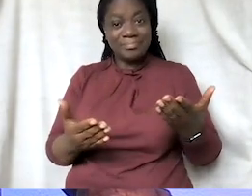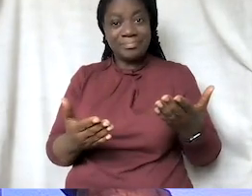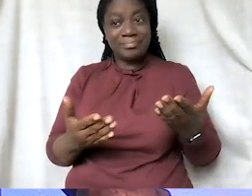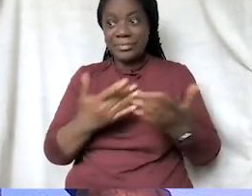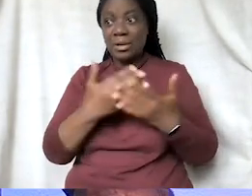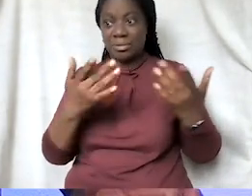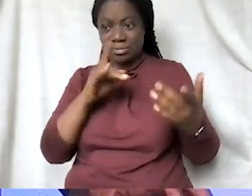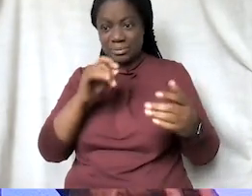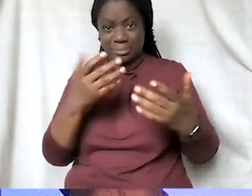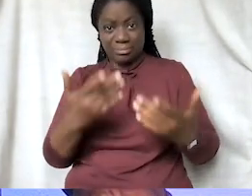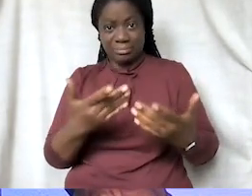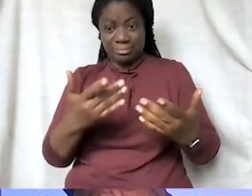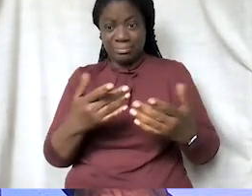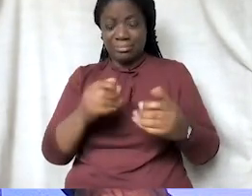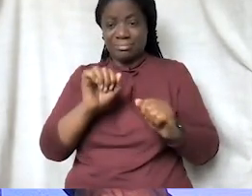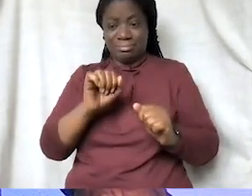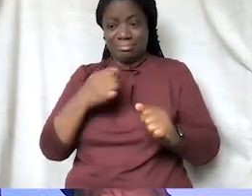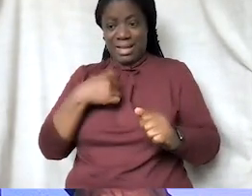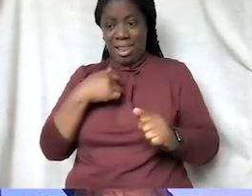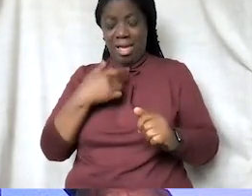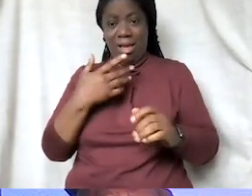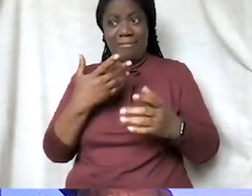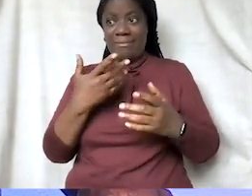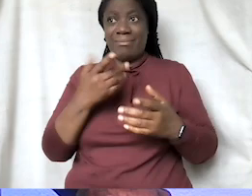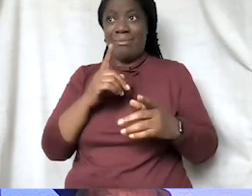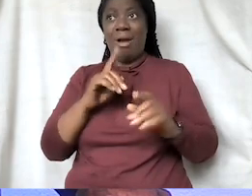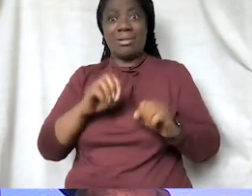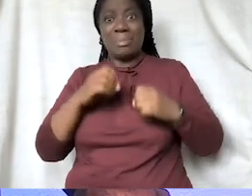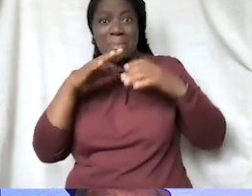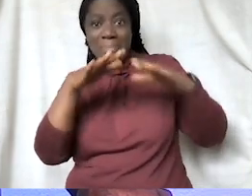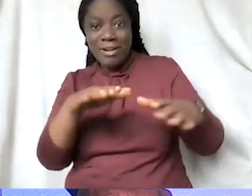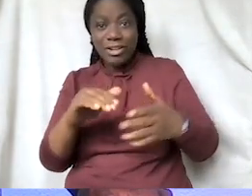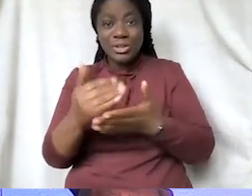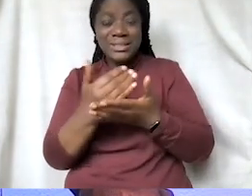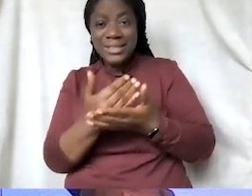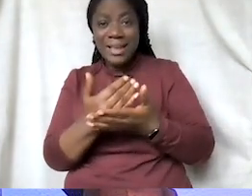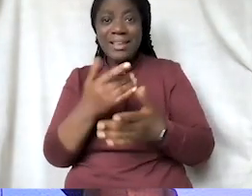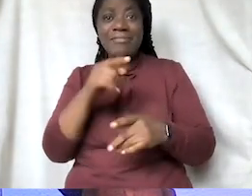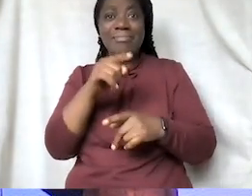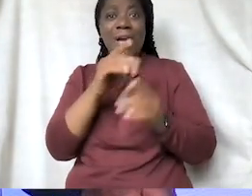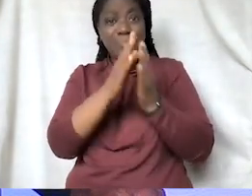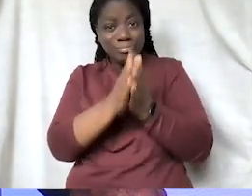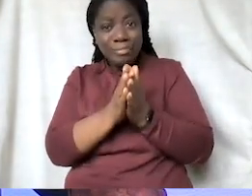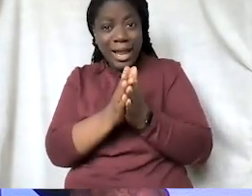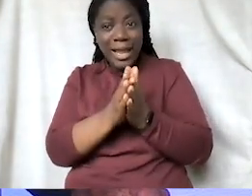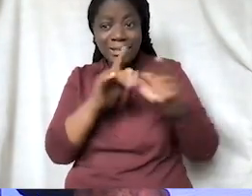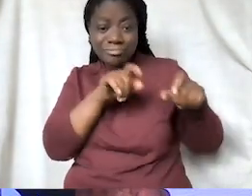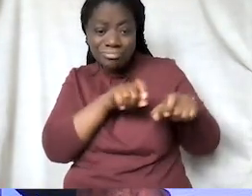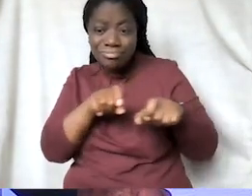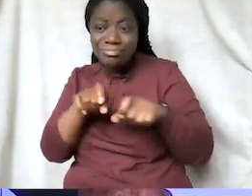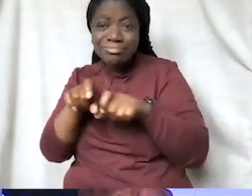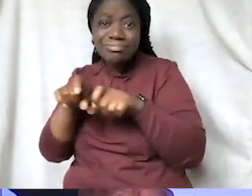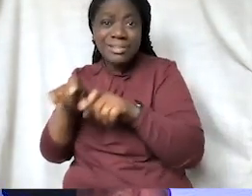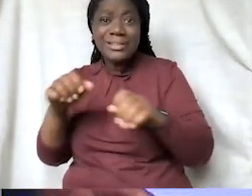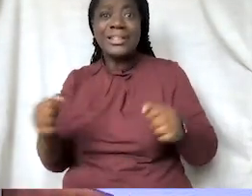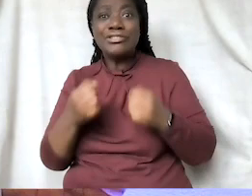have been, your life has been a miracle. You've been saved by prayer. You are being sustained by prayer. And yet still